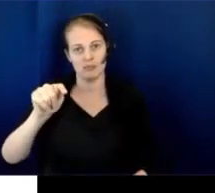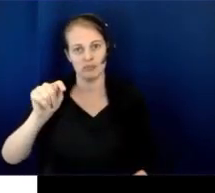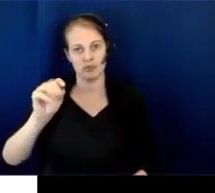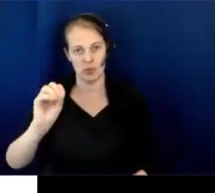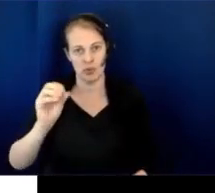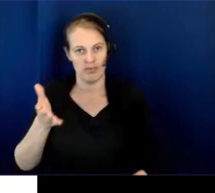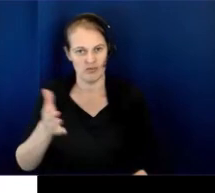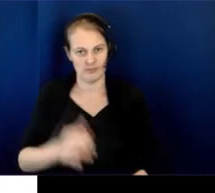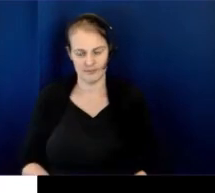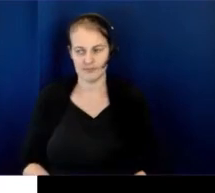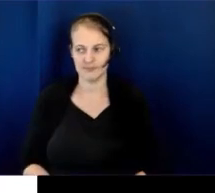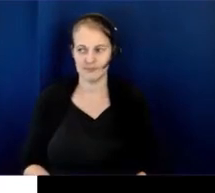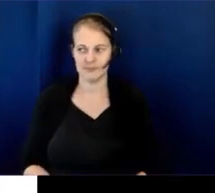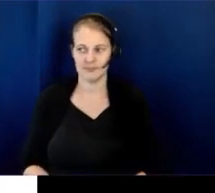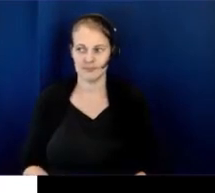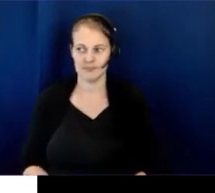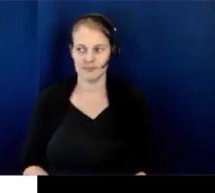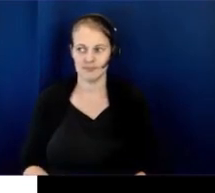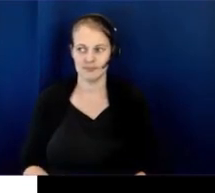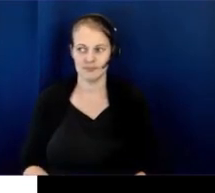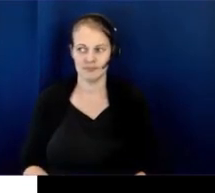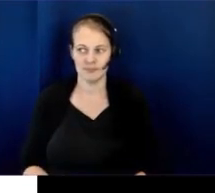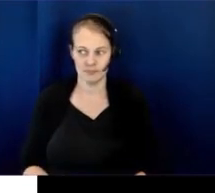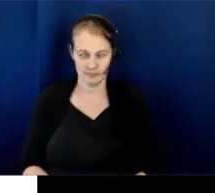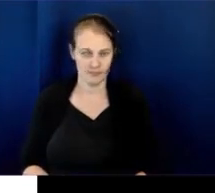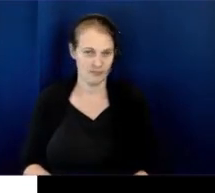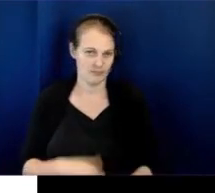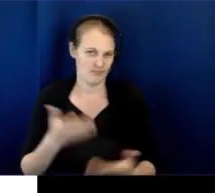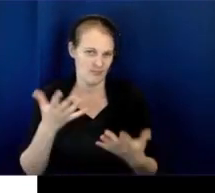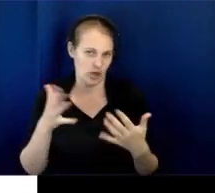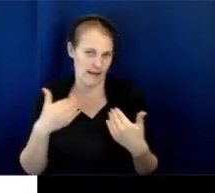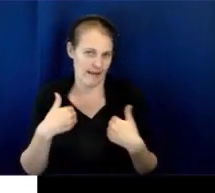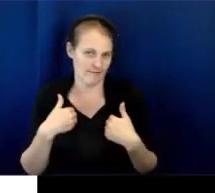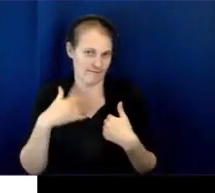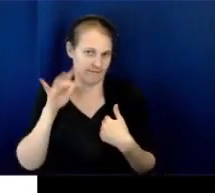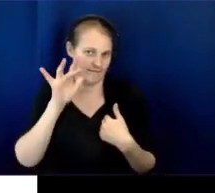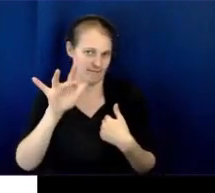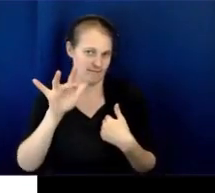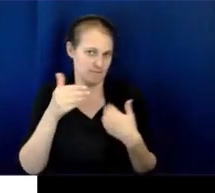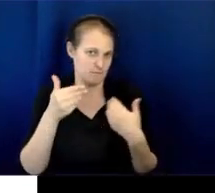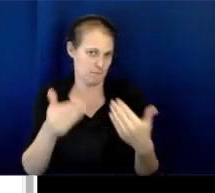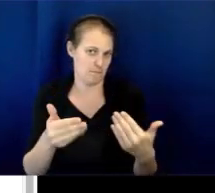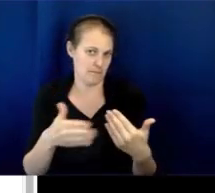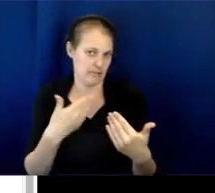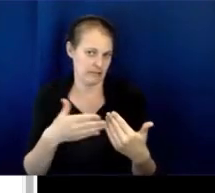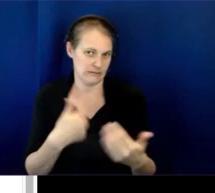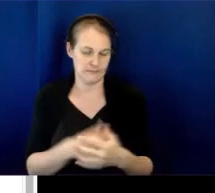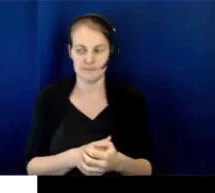here. Now, since I already have it here, I'm going to go ahead and click.